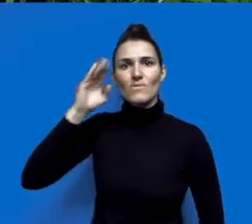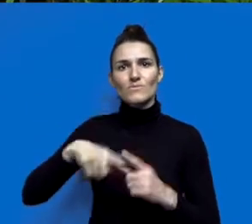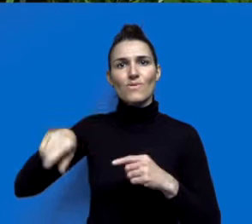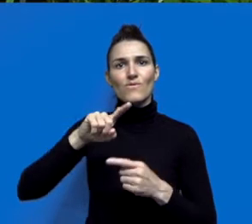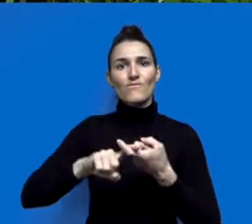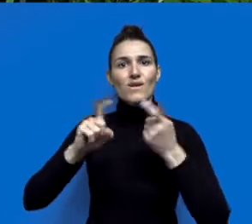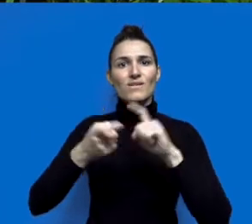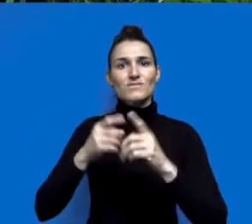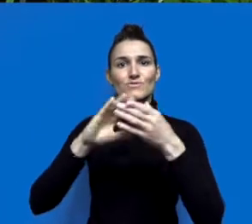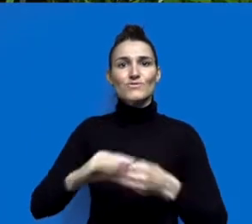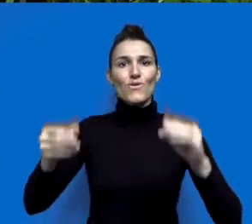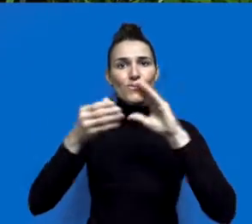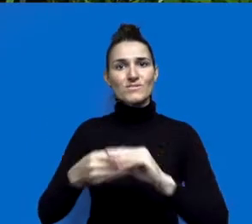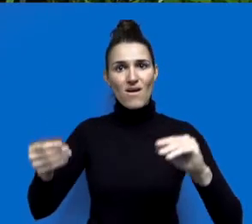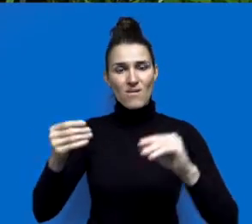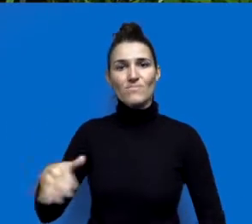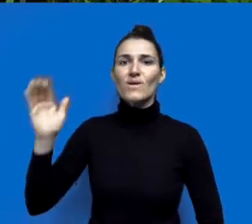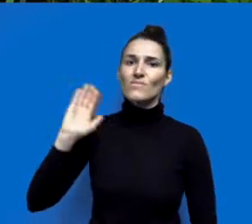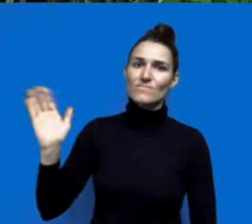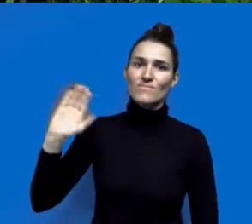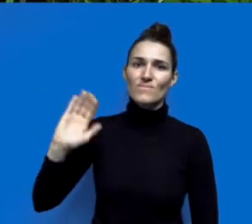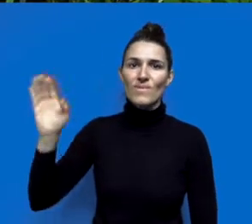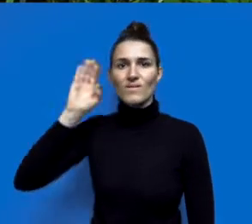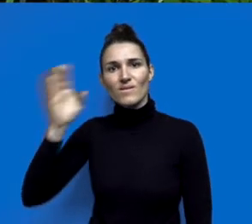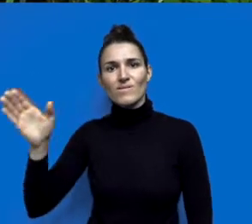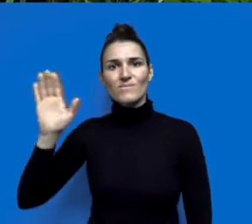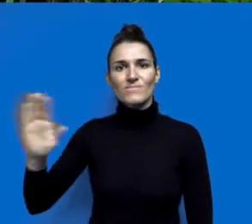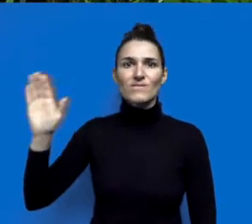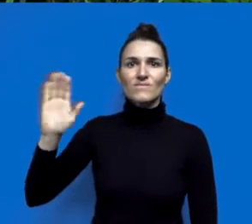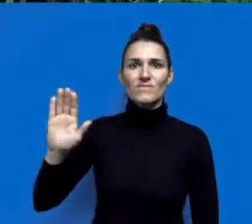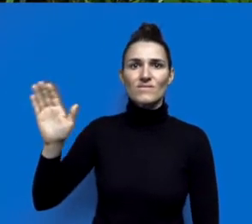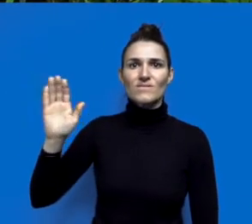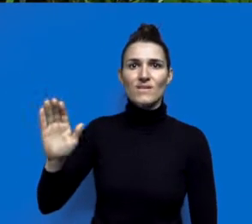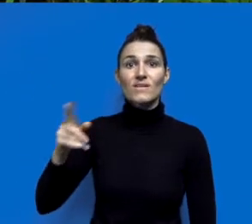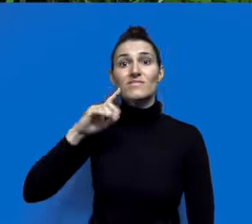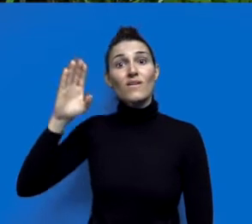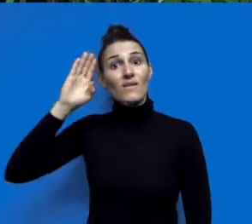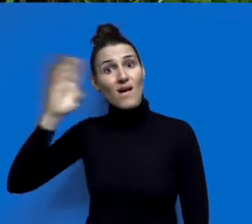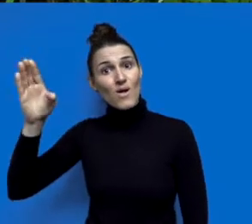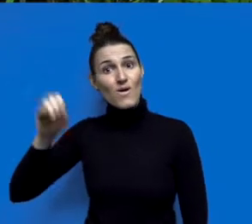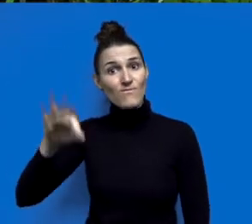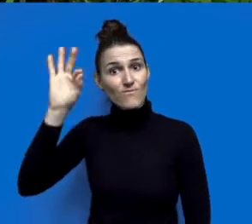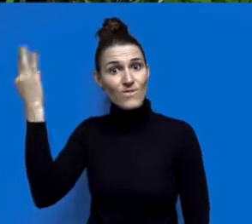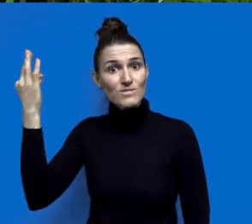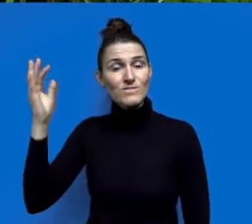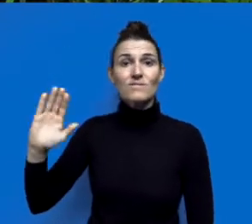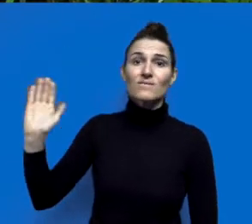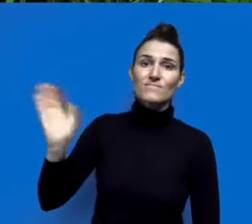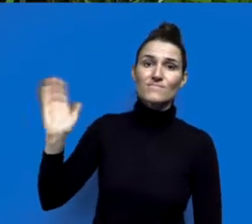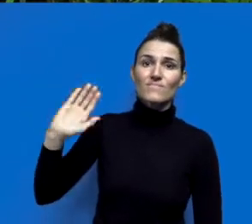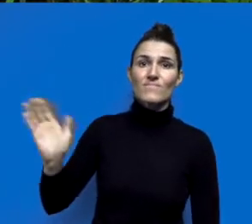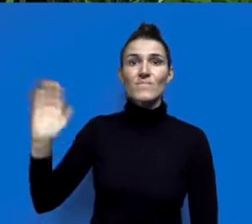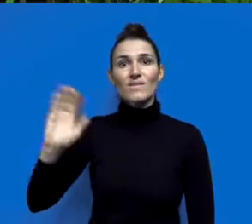hello. To our friends at Storytime, let's wave and sing hello. Let's wave and sing